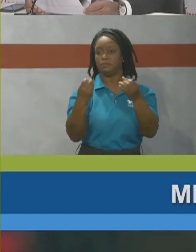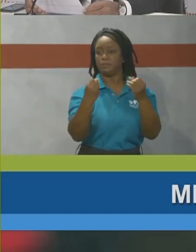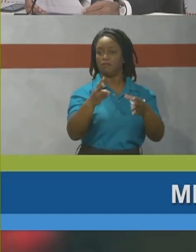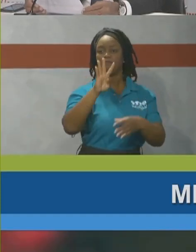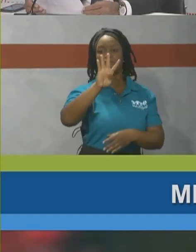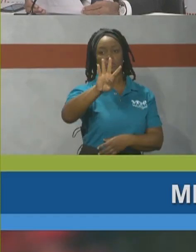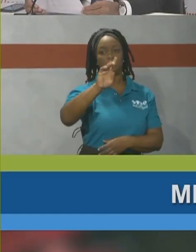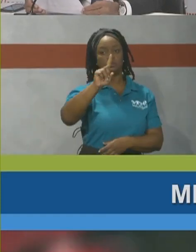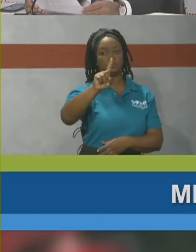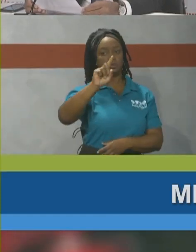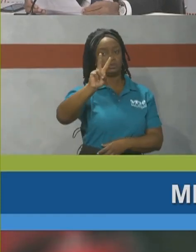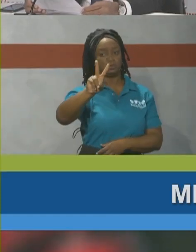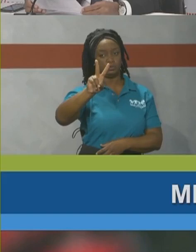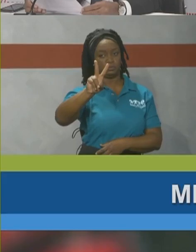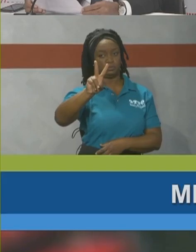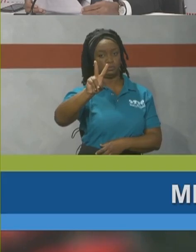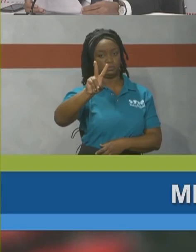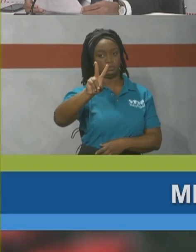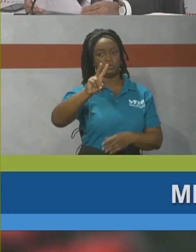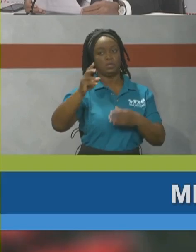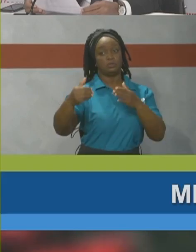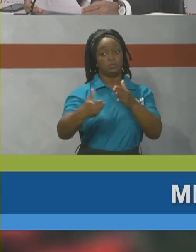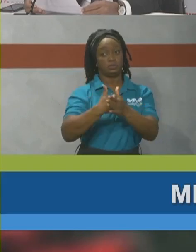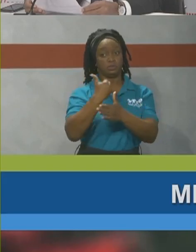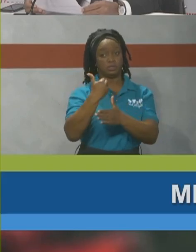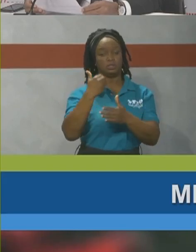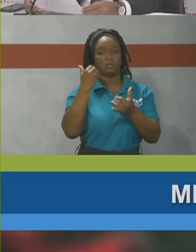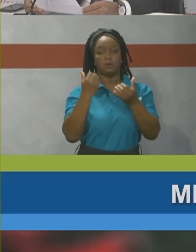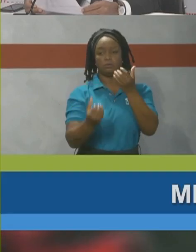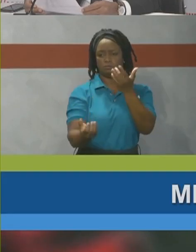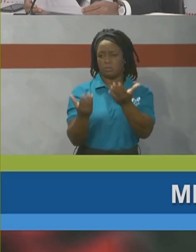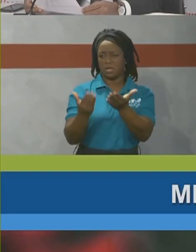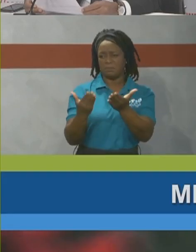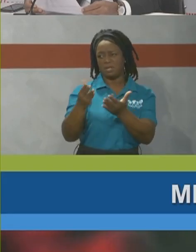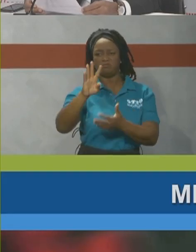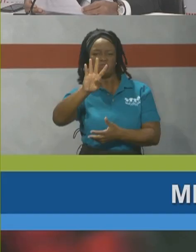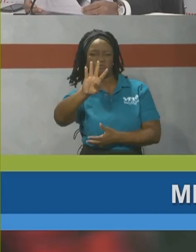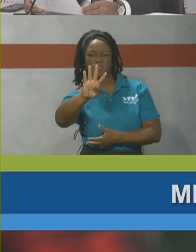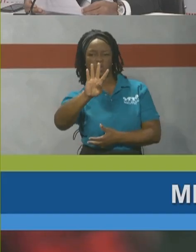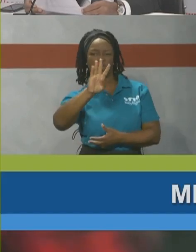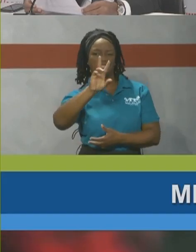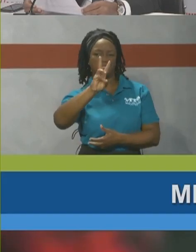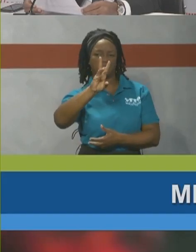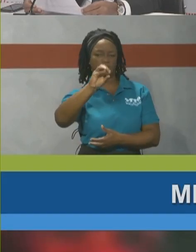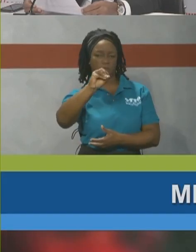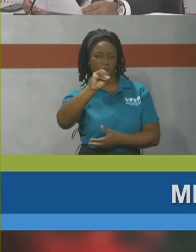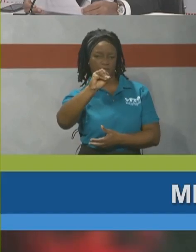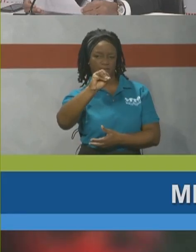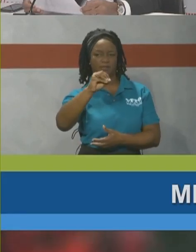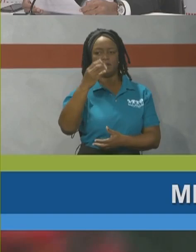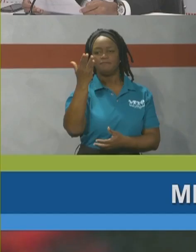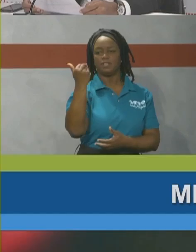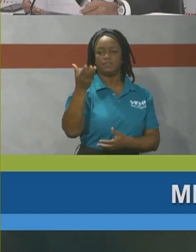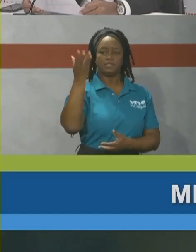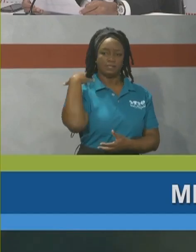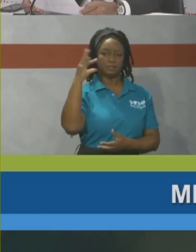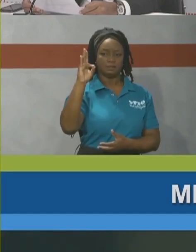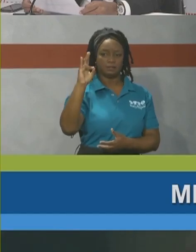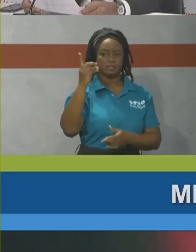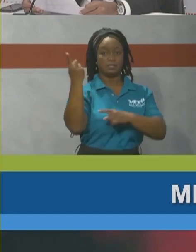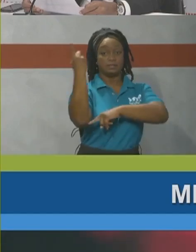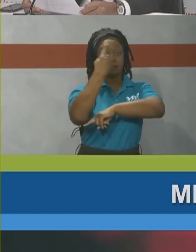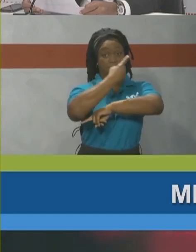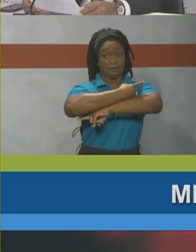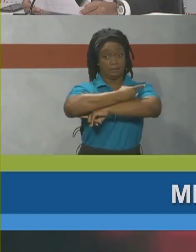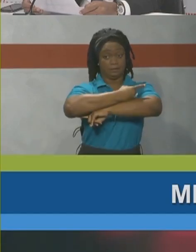412. And just to remind you, rolling average at this point is 460 cases over the last 7 days. In terms